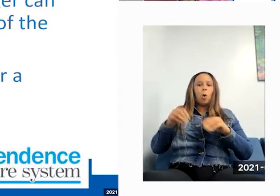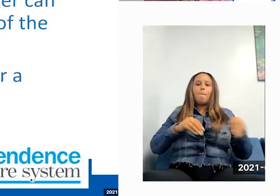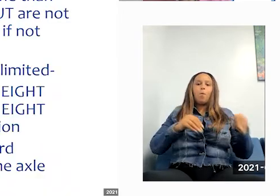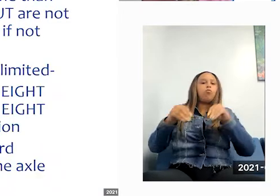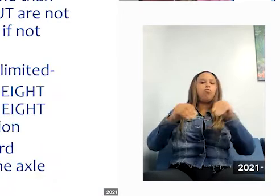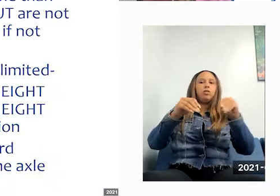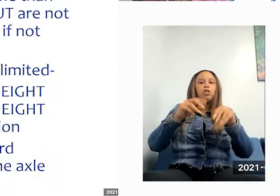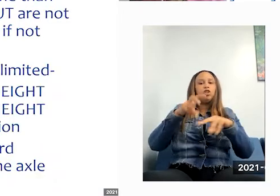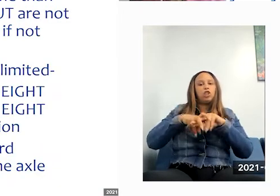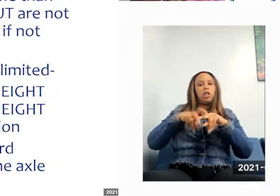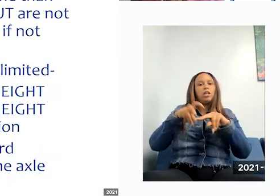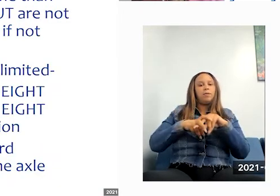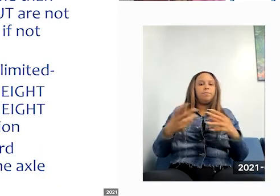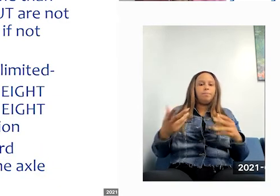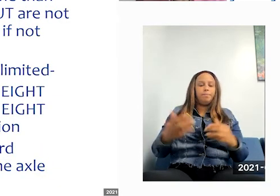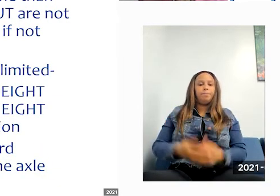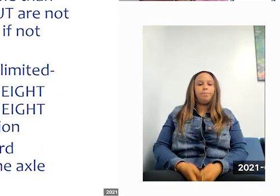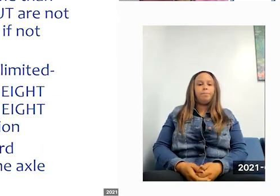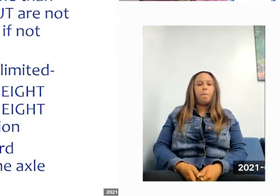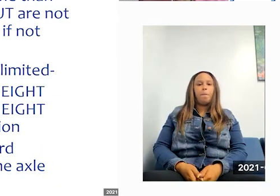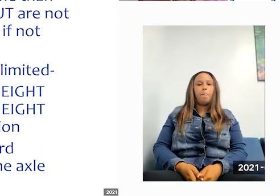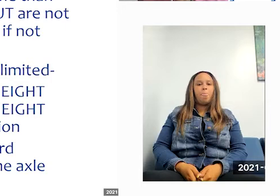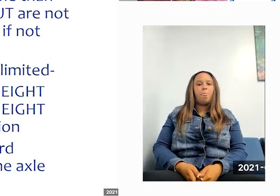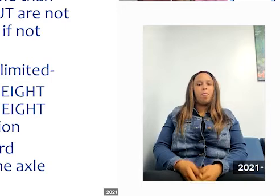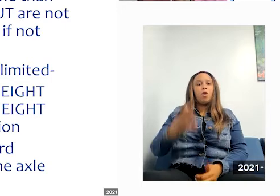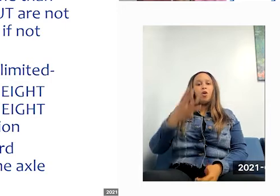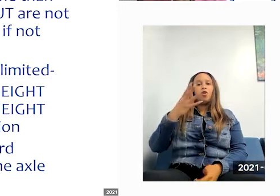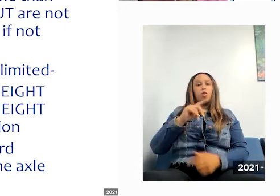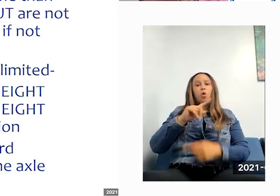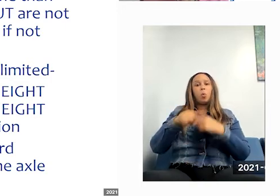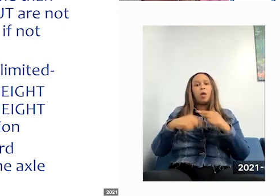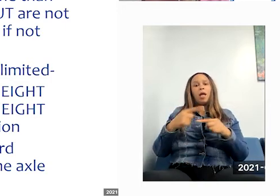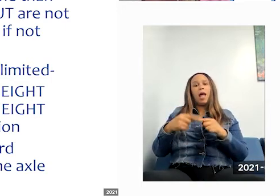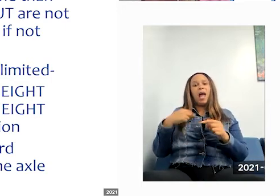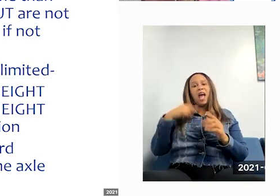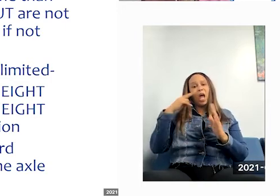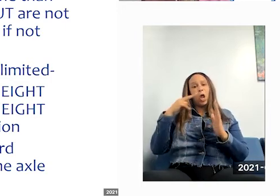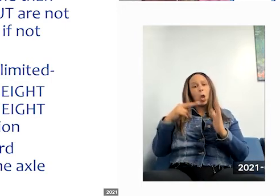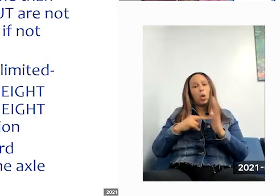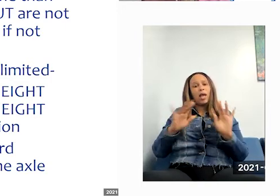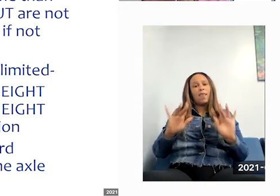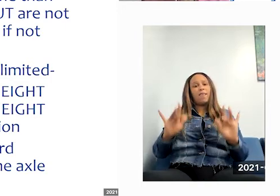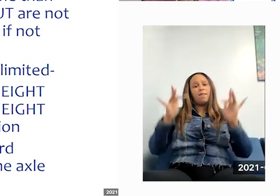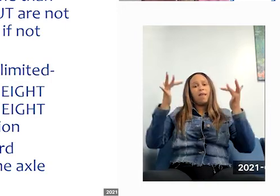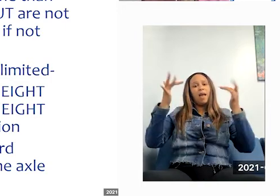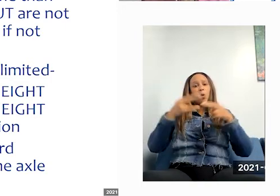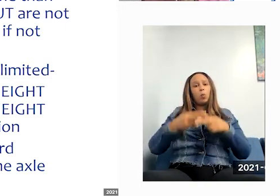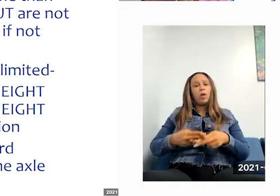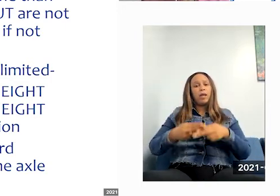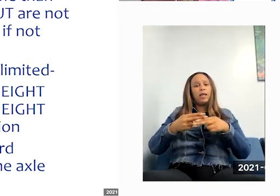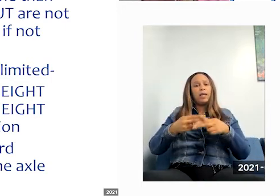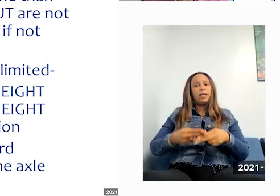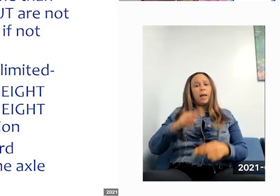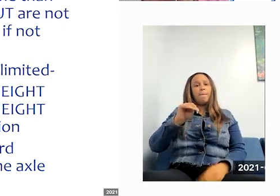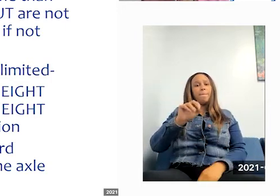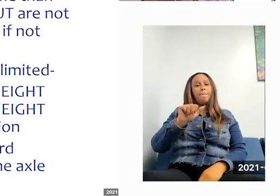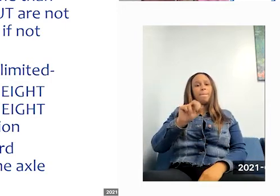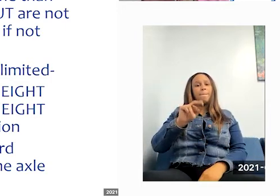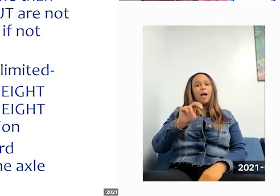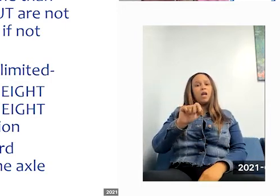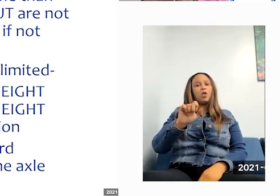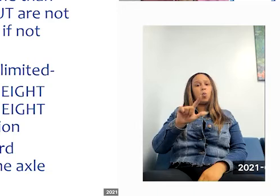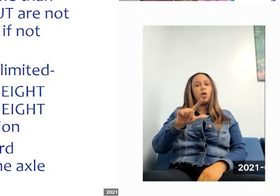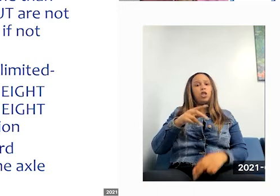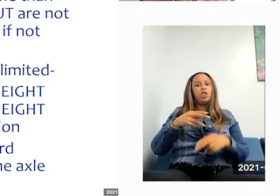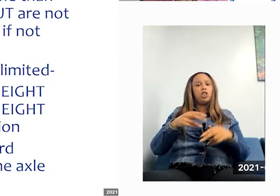Oops. So when I'm looking at lightweight manual chairs, one of the first things I'm looking at is, what's the range